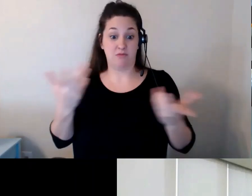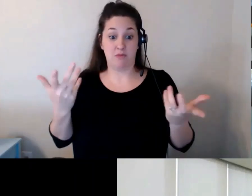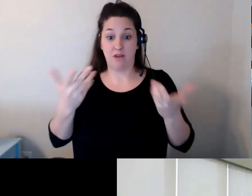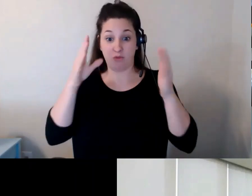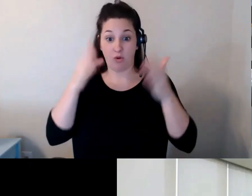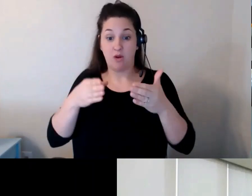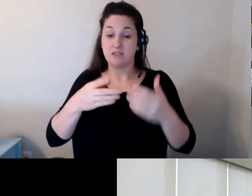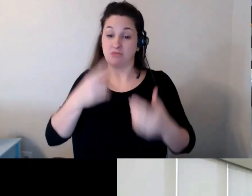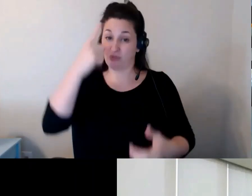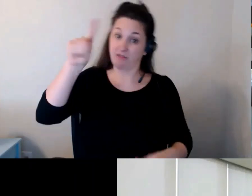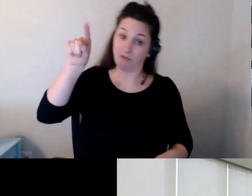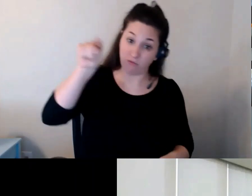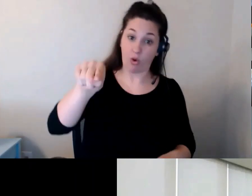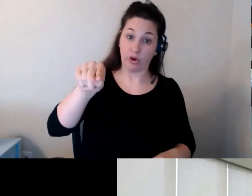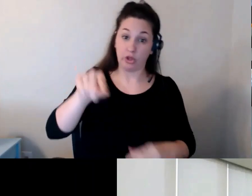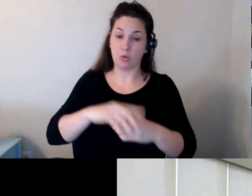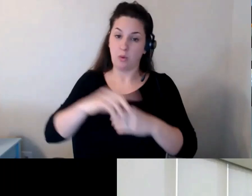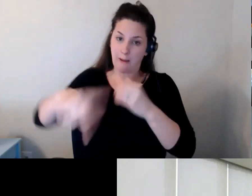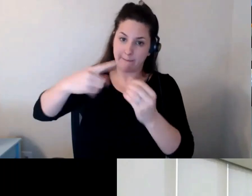about you.